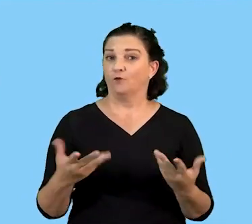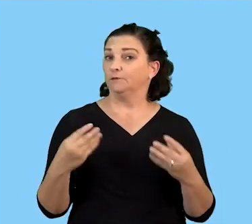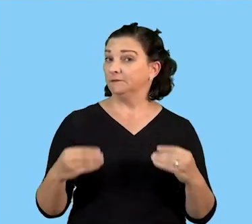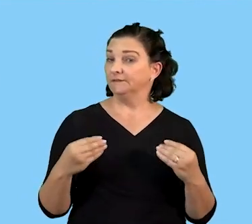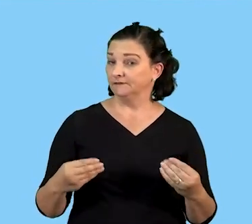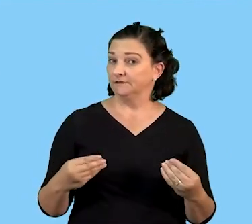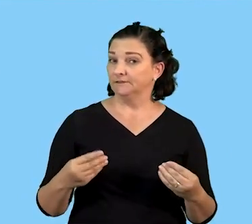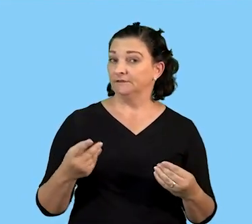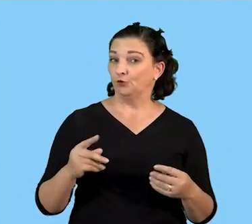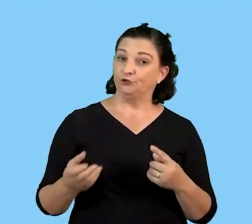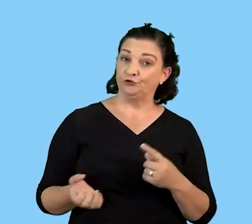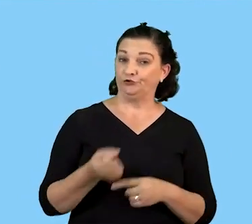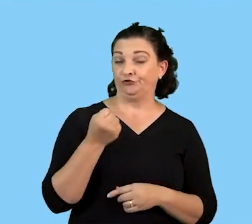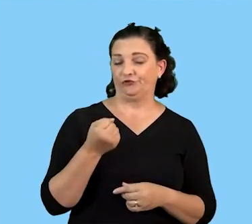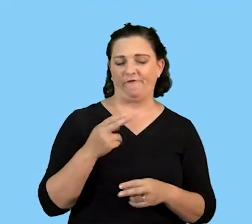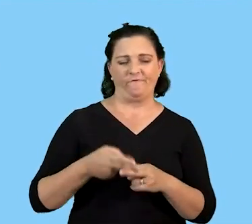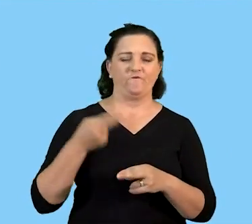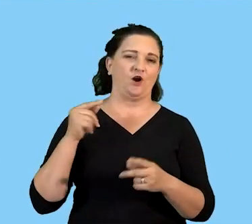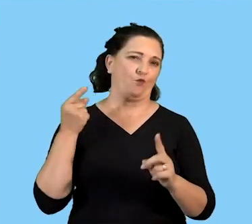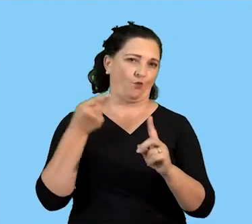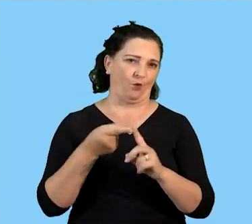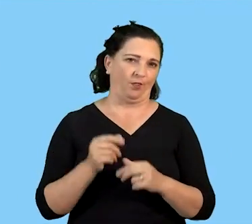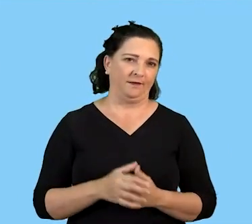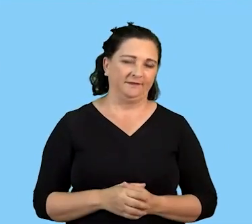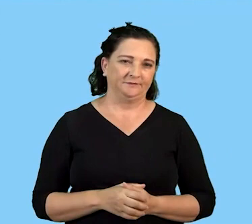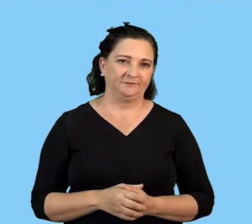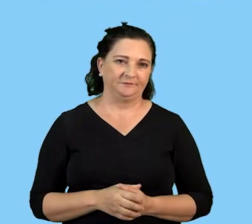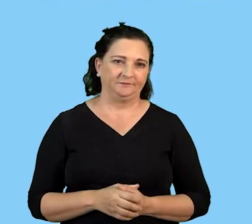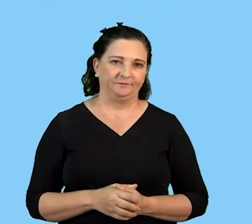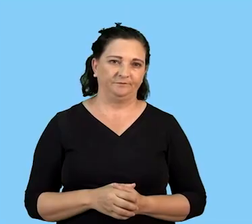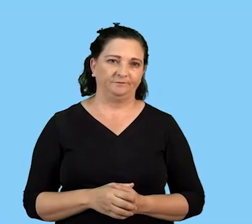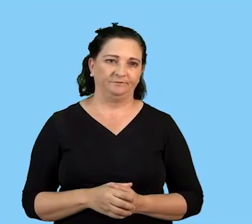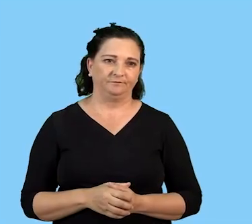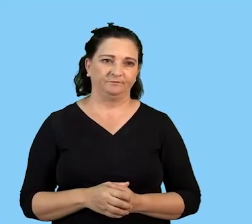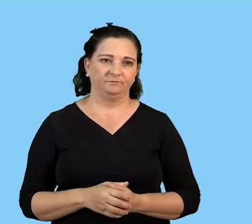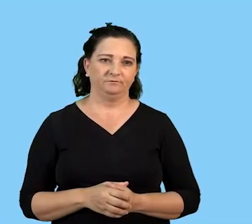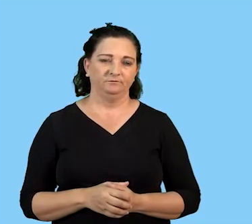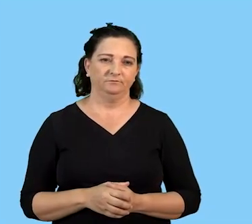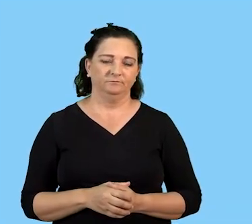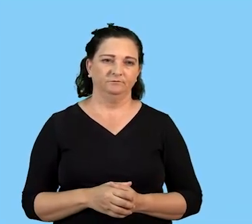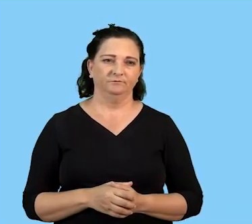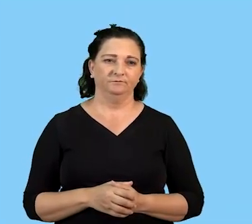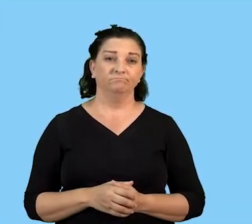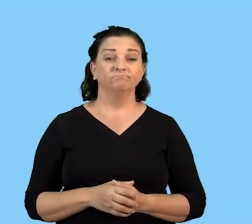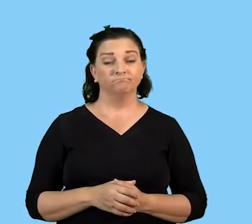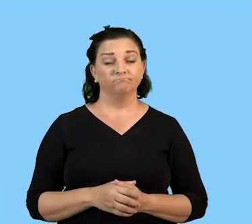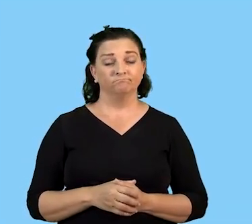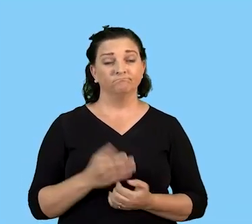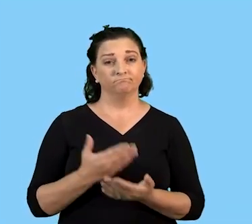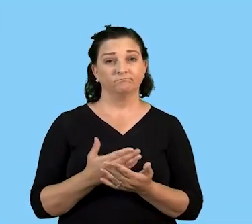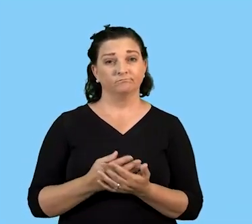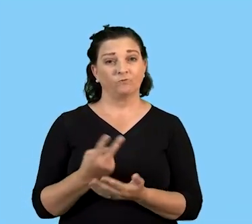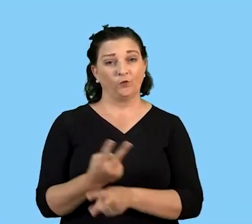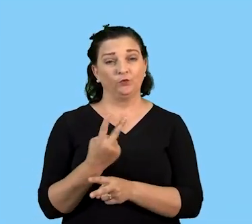to achieve that one final goal, of which is the bigger project. It can also be used to develop